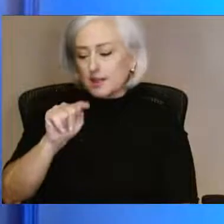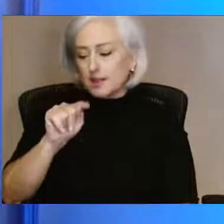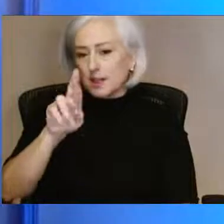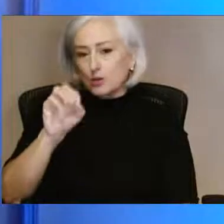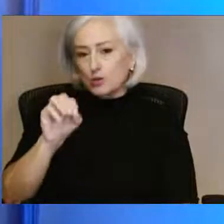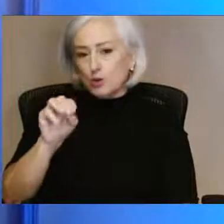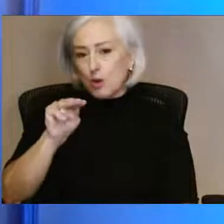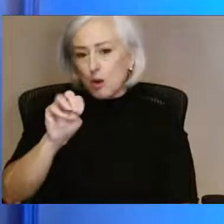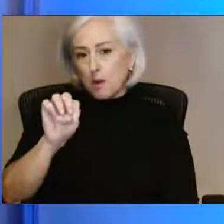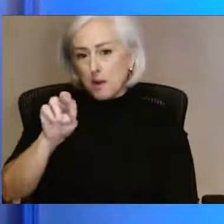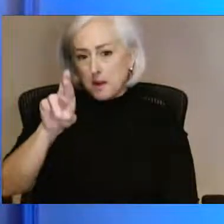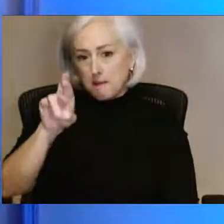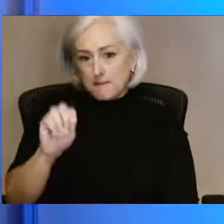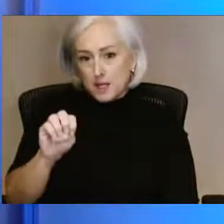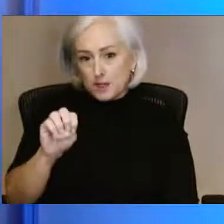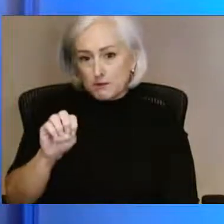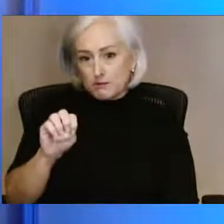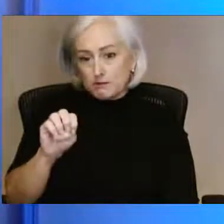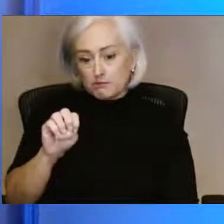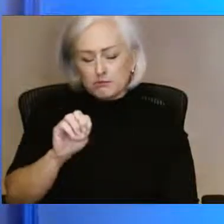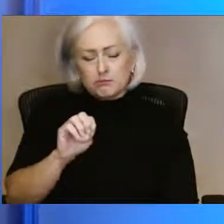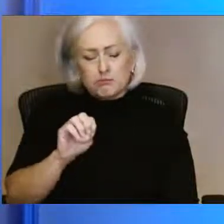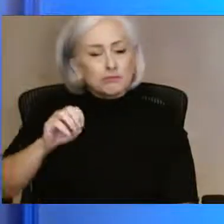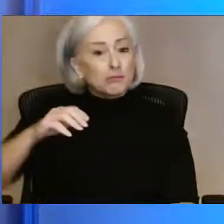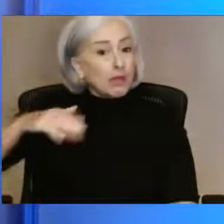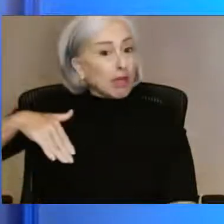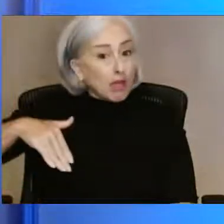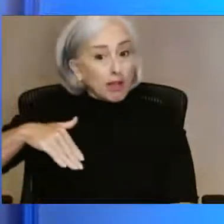been explored as a potential